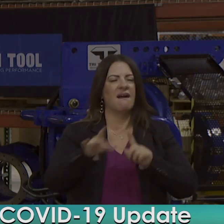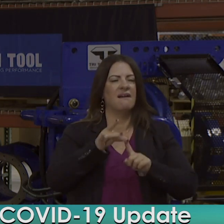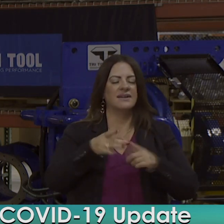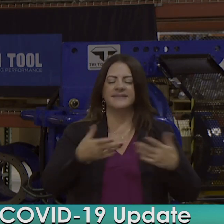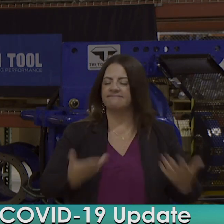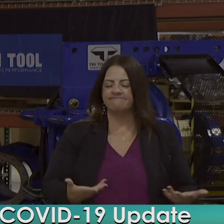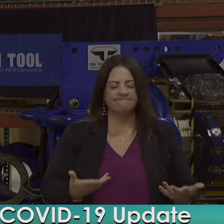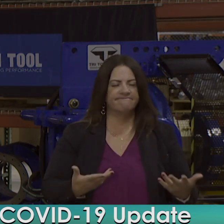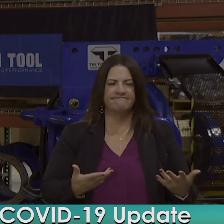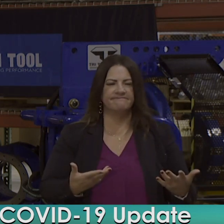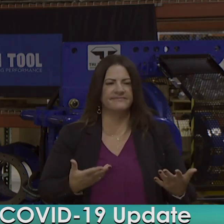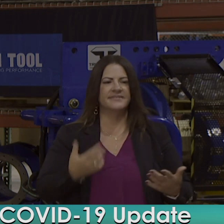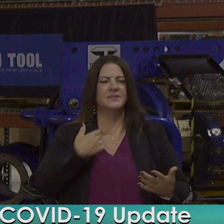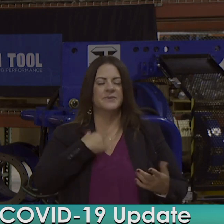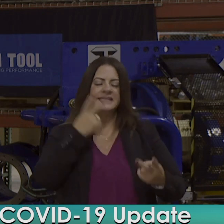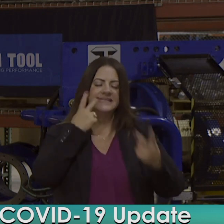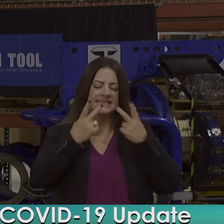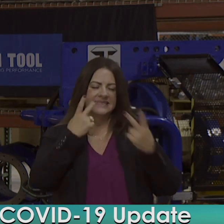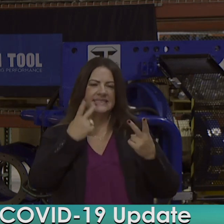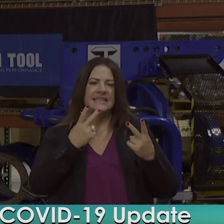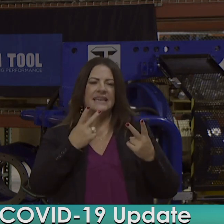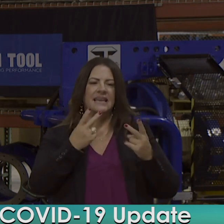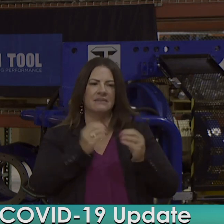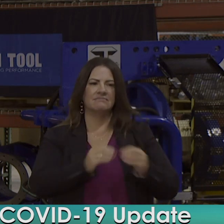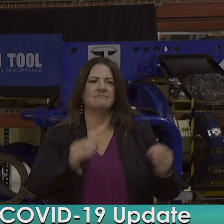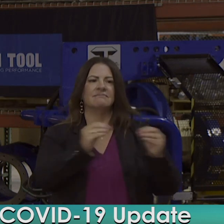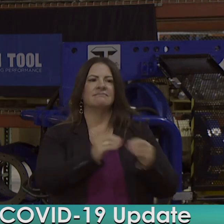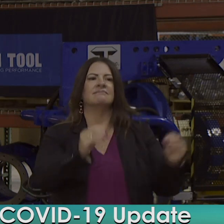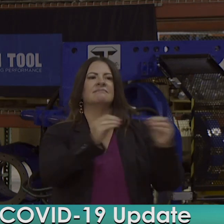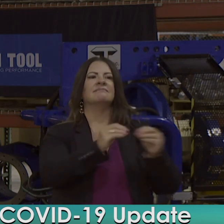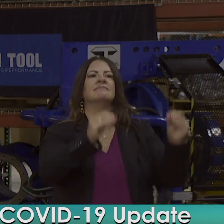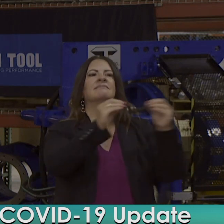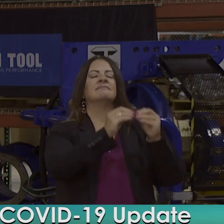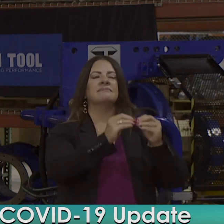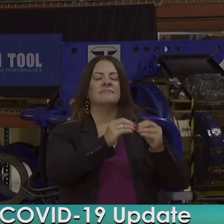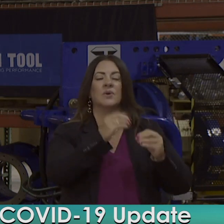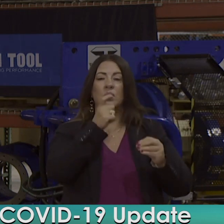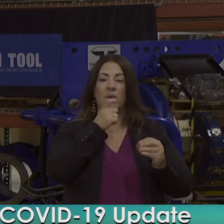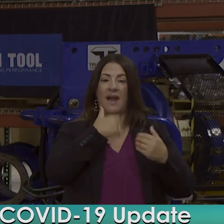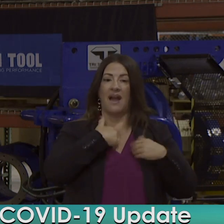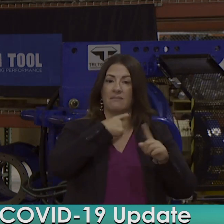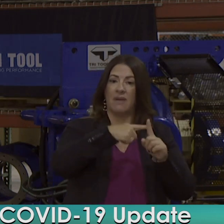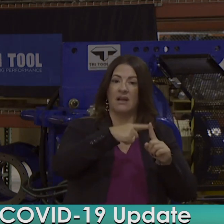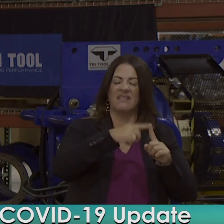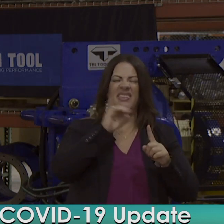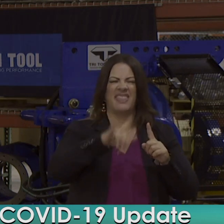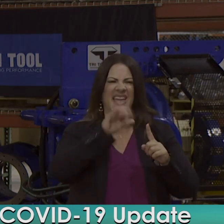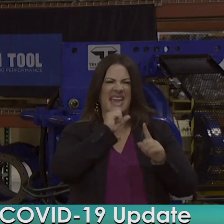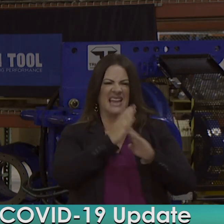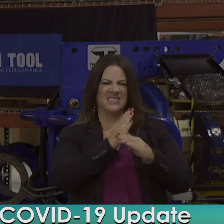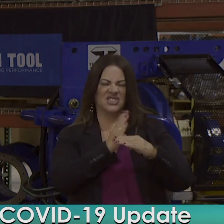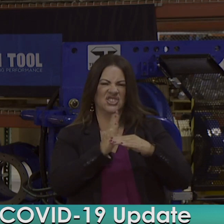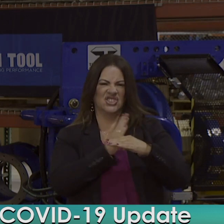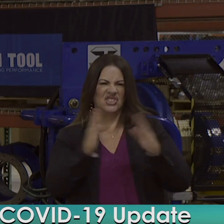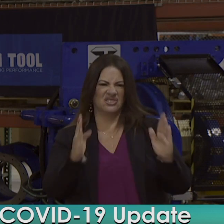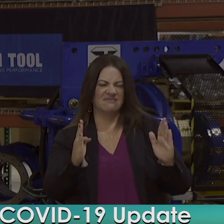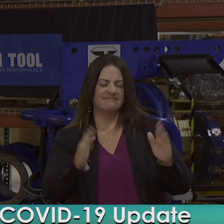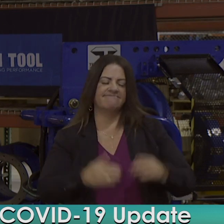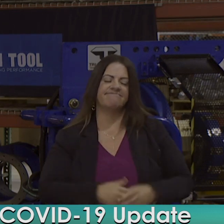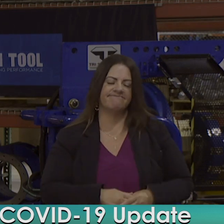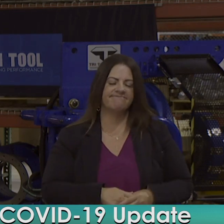of COVID-19. We are seeing higher and higher rates of that age cohort now testing positive